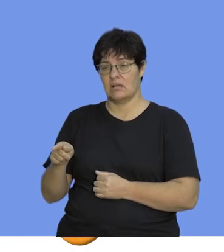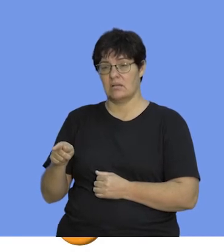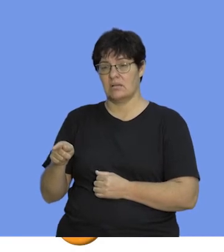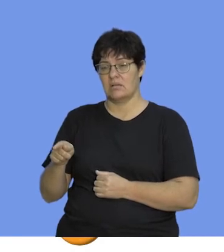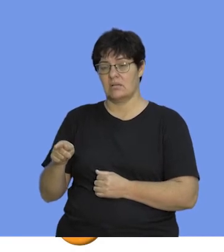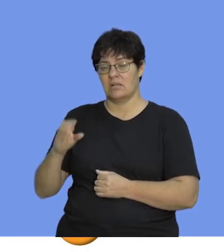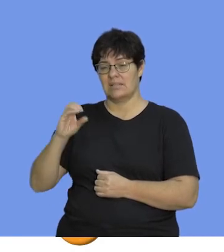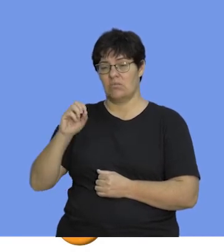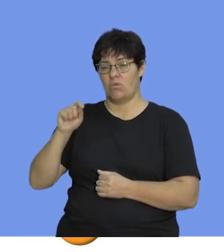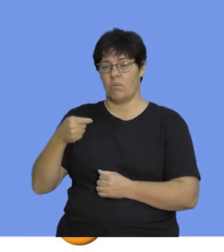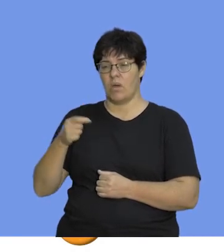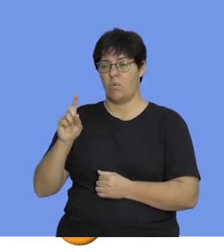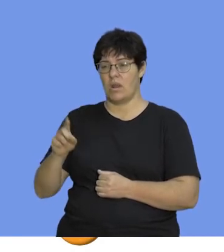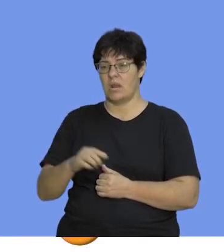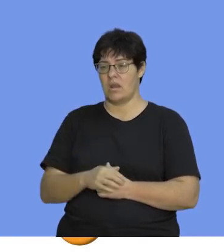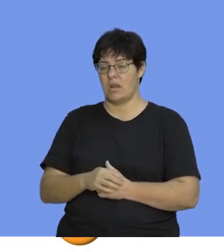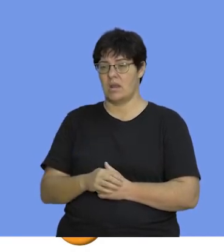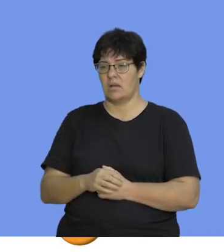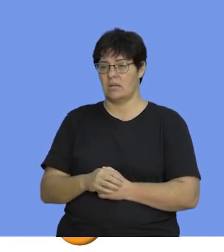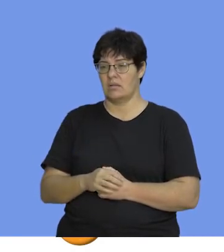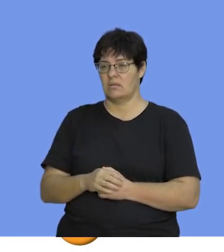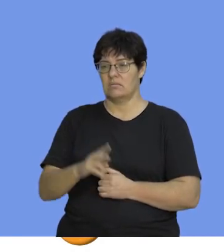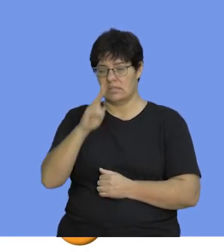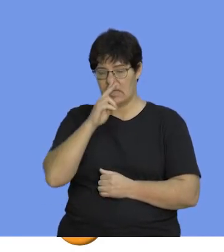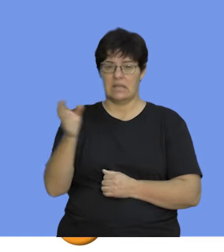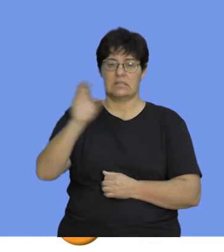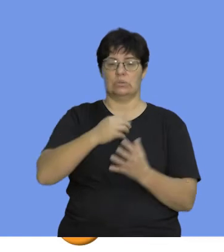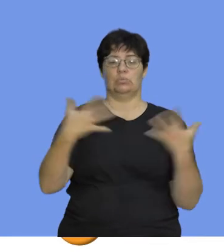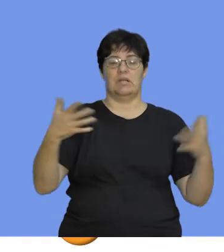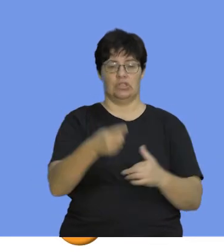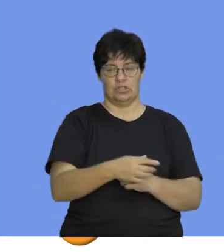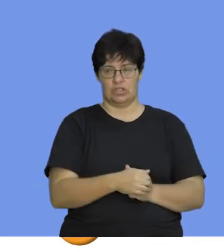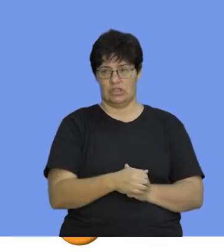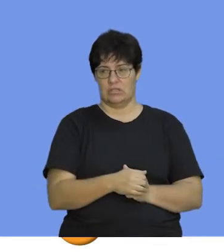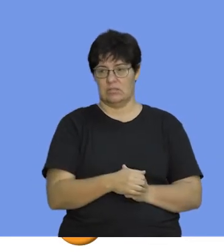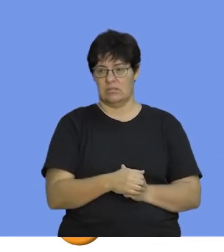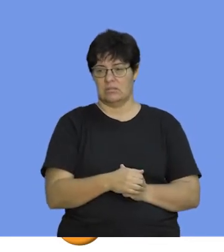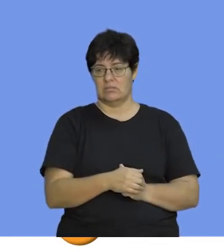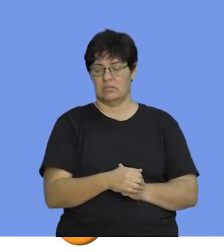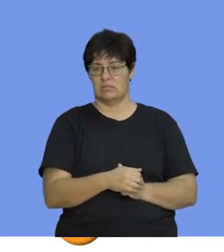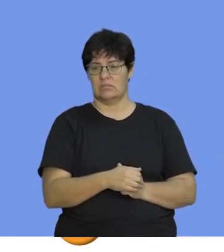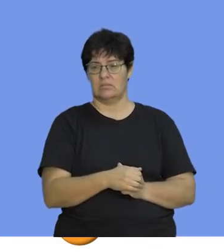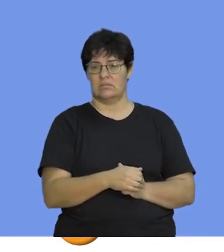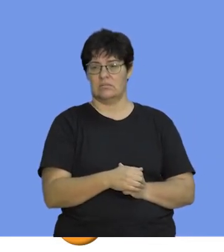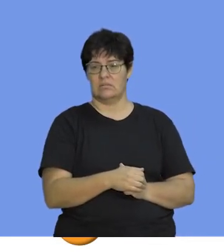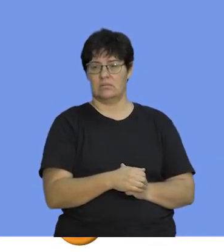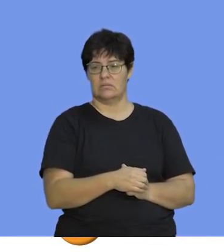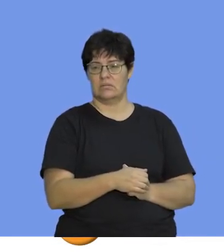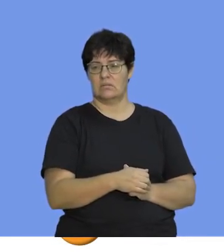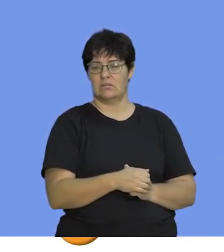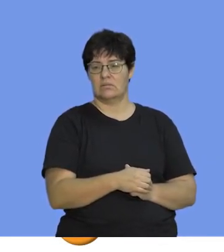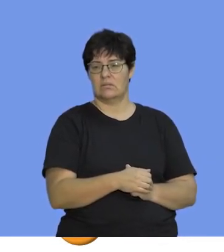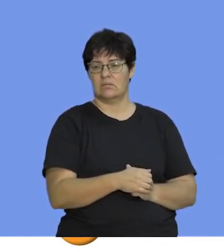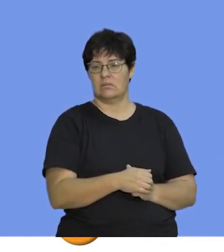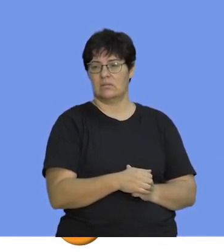a concentration of 0.1. Already, clearly, we've added a lot of the solute there. So